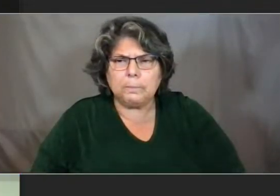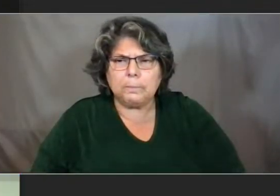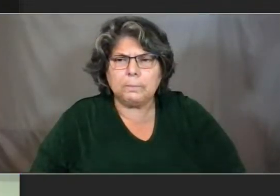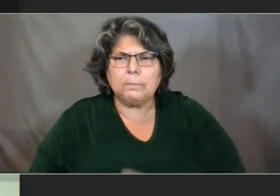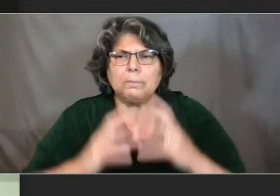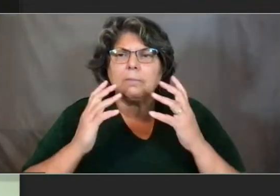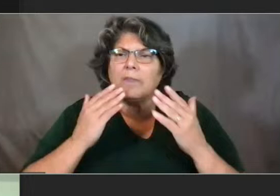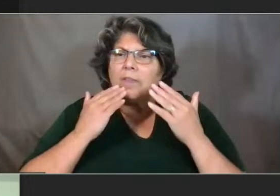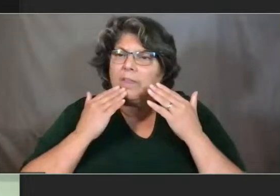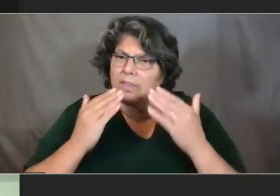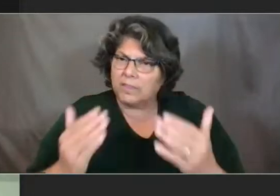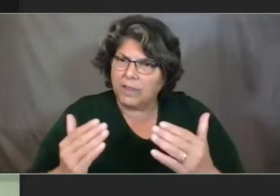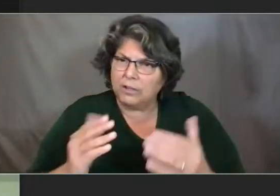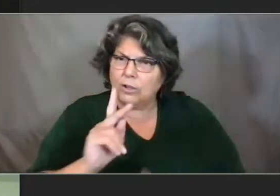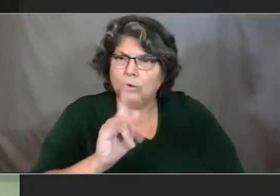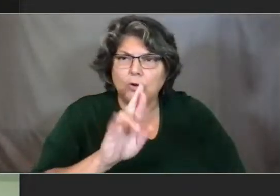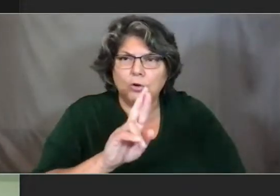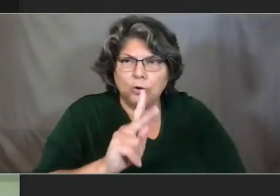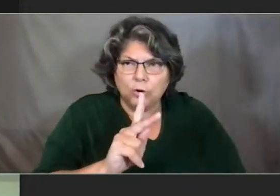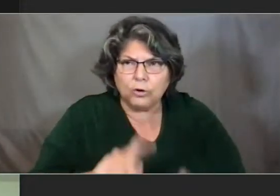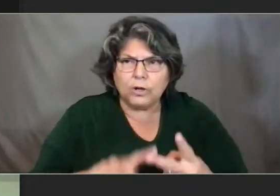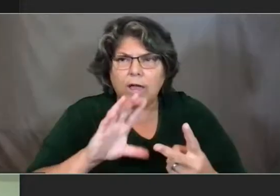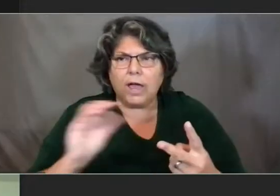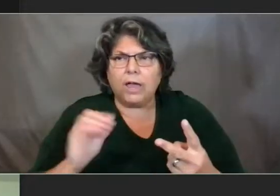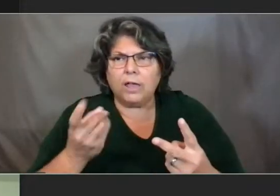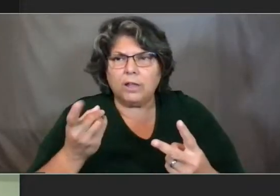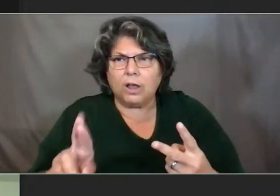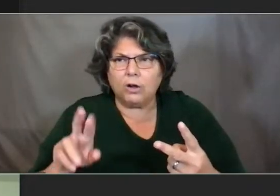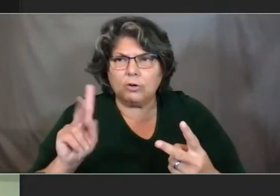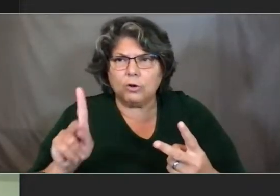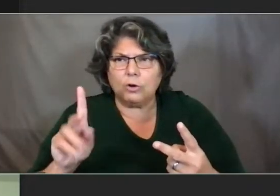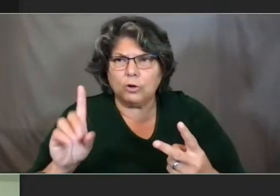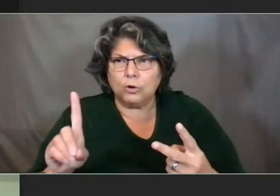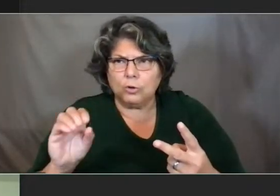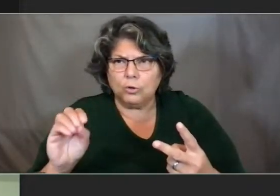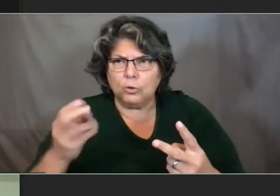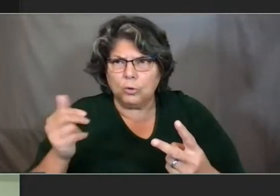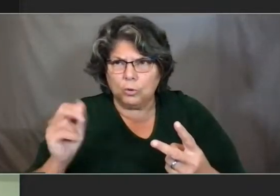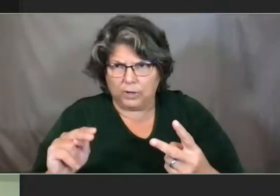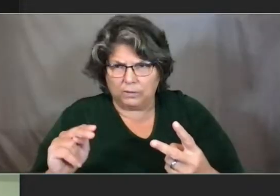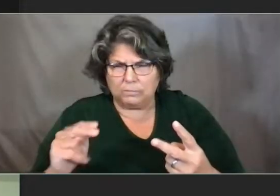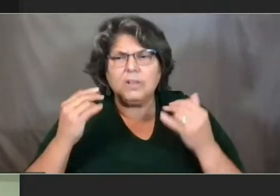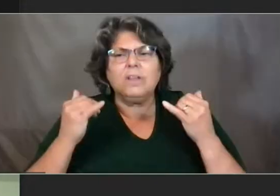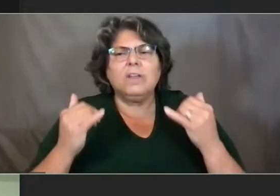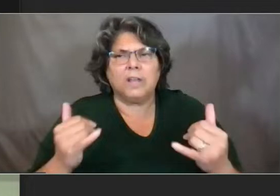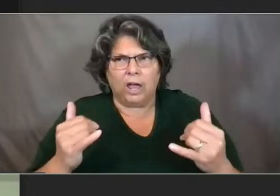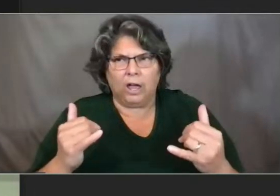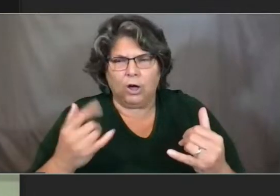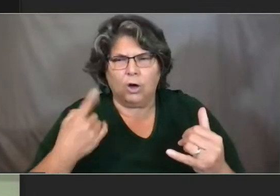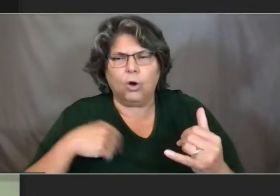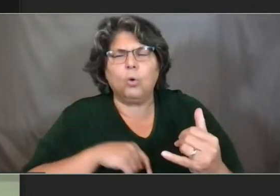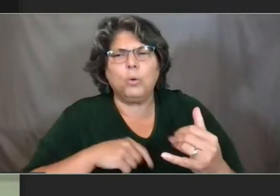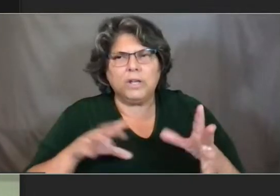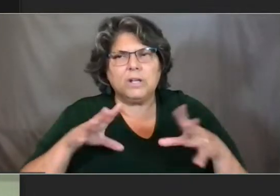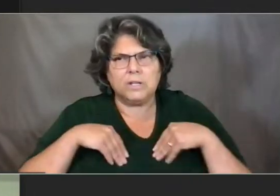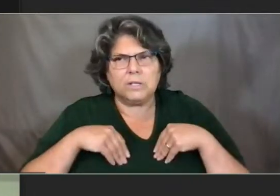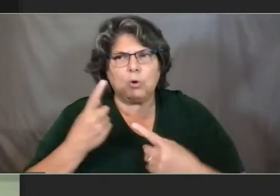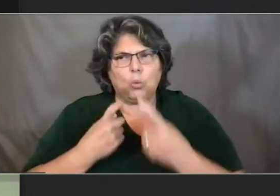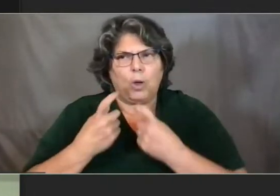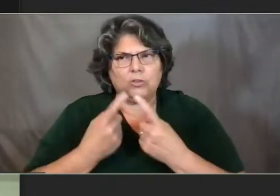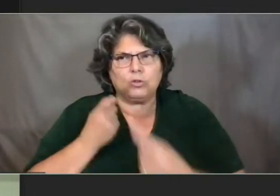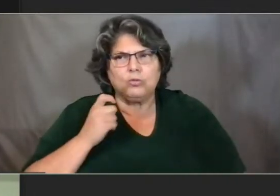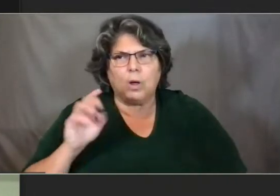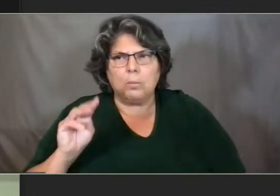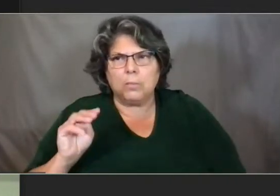Thank you, Kirk and Dr. Doohan. So we'll now move into the portion of the update where we hear some questions from the media.